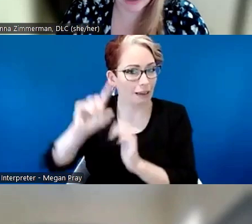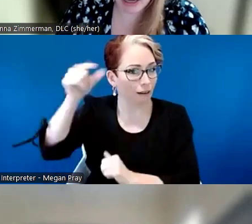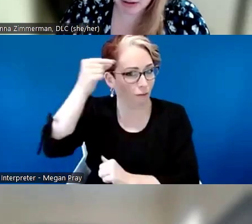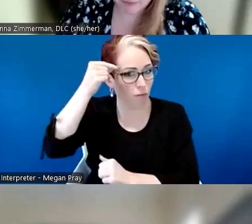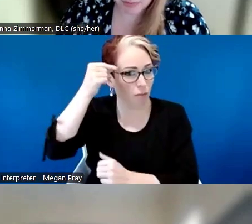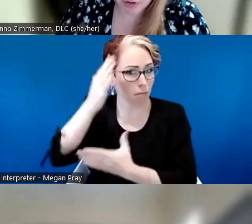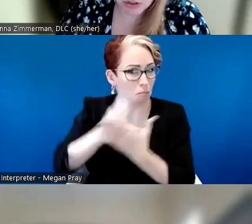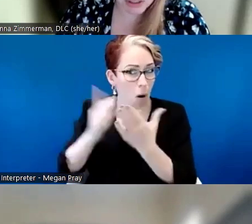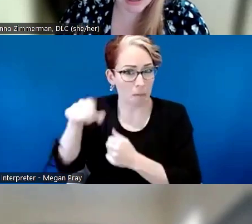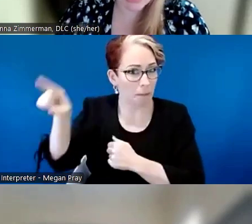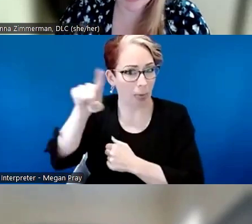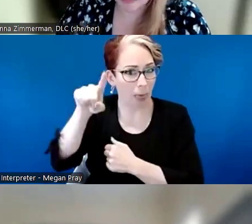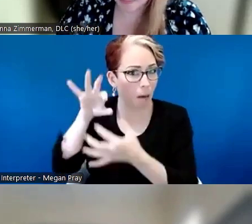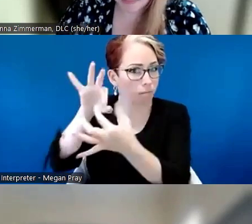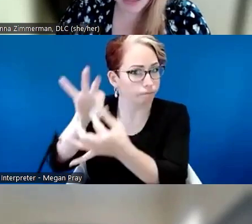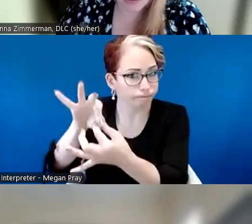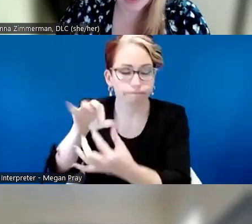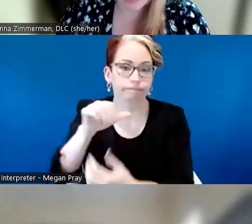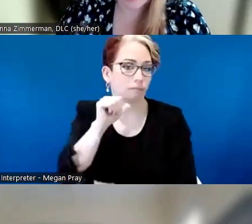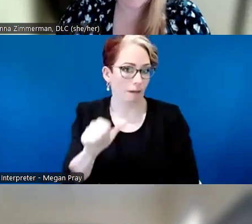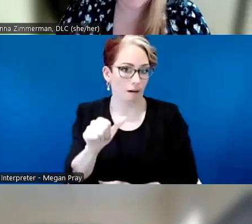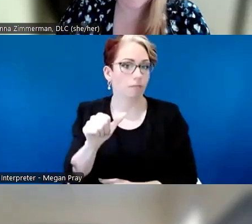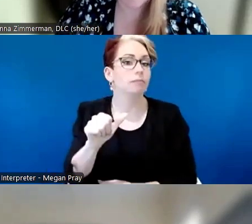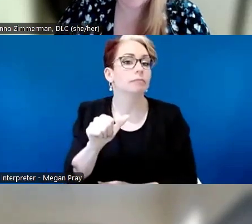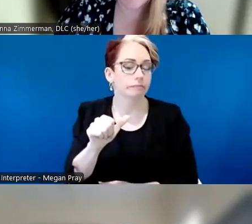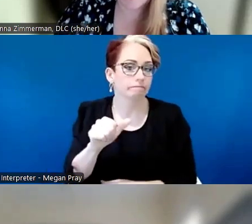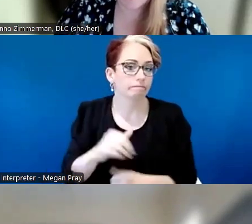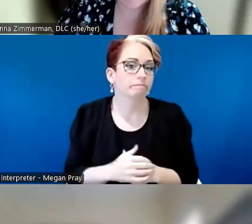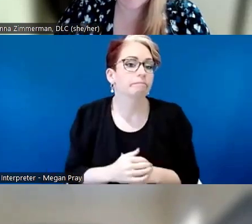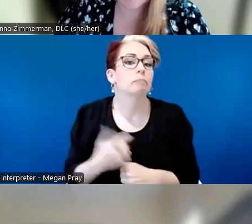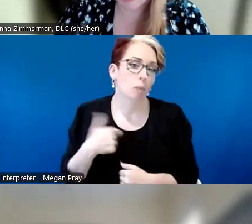receive funding from those sources.